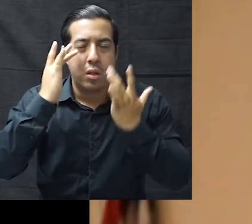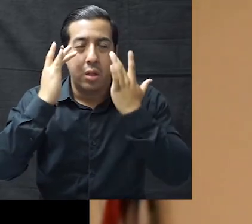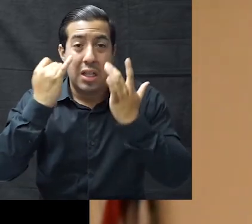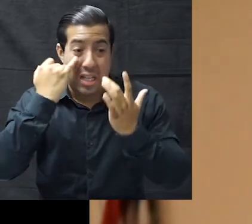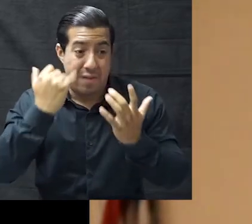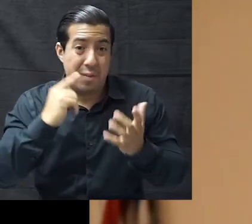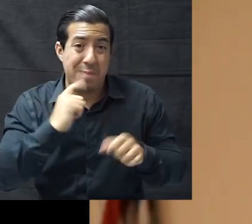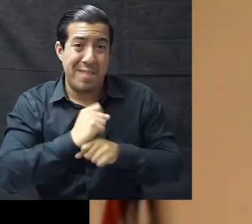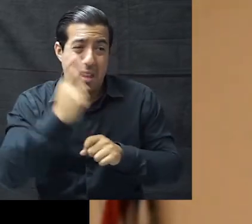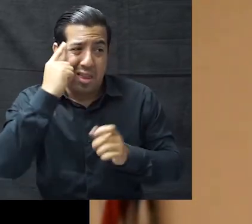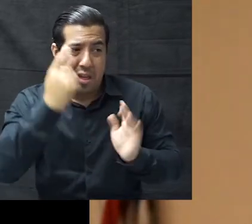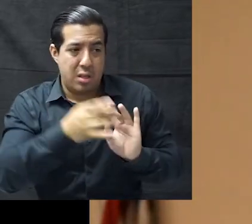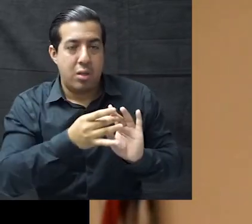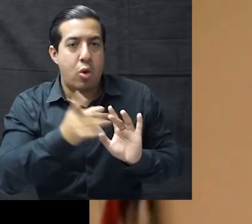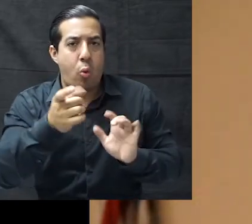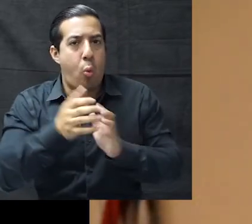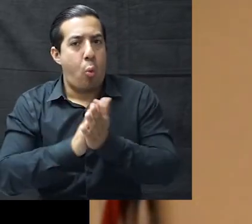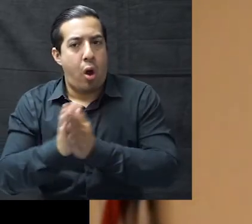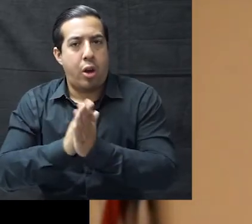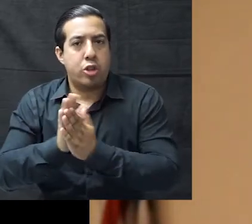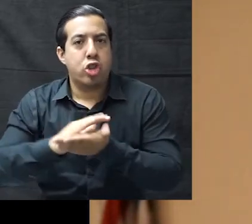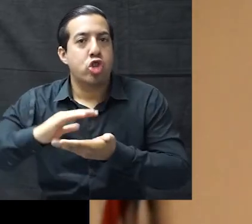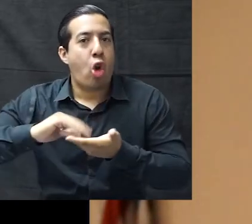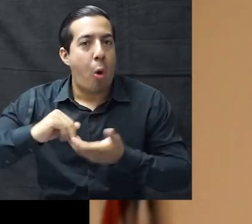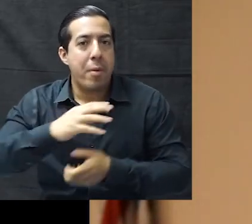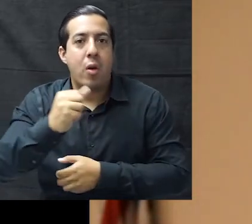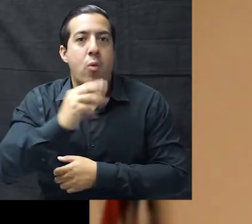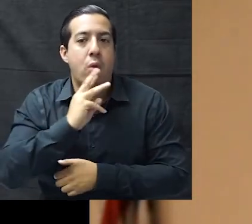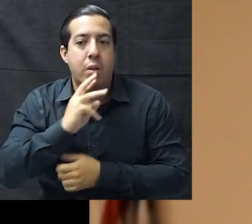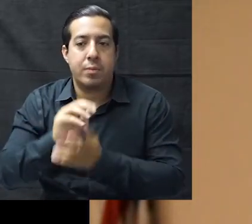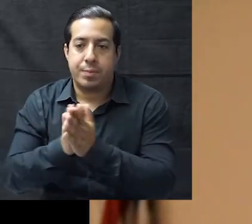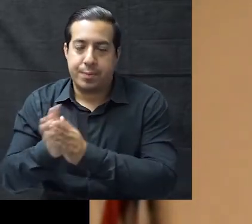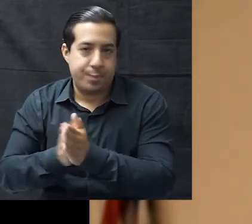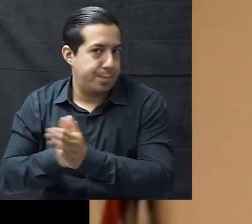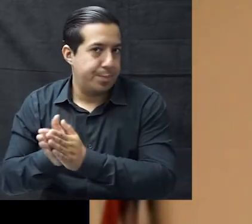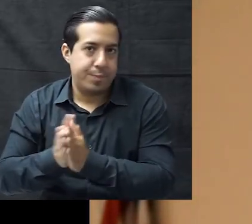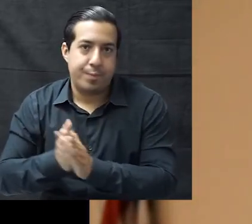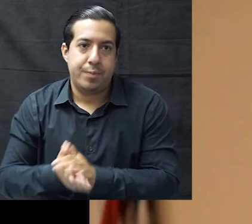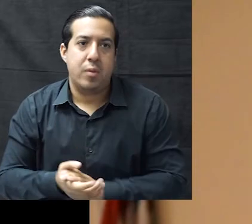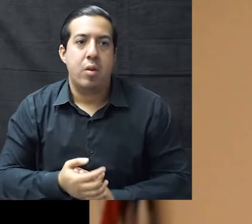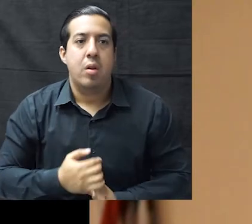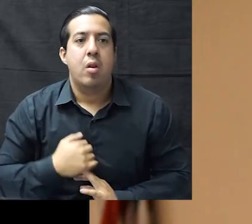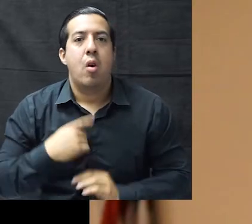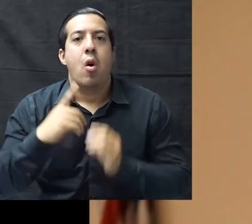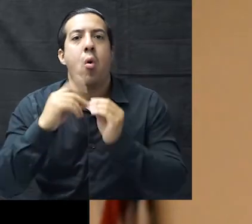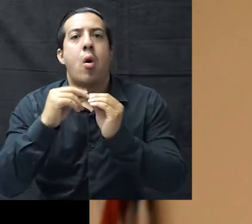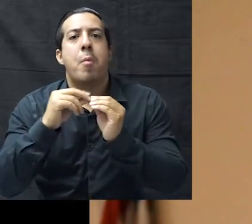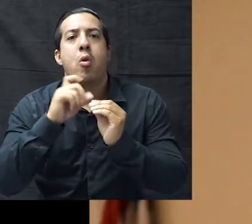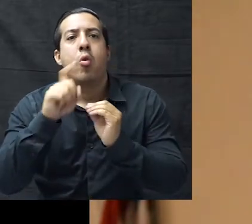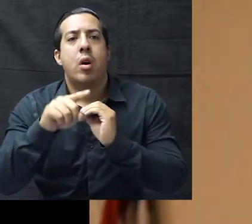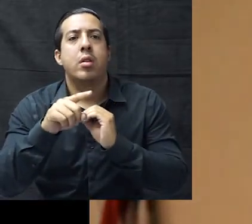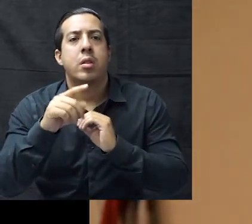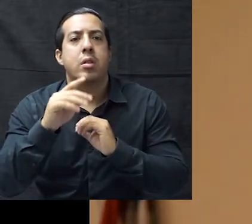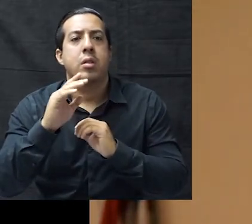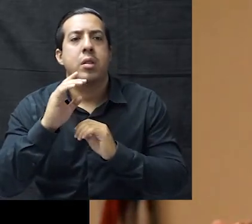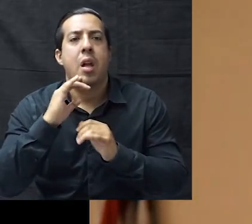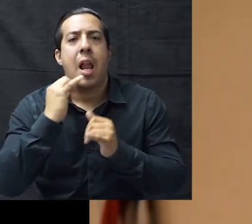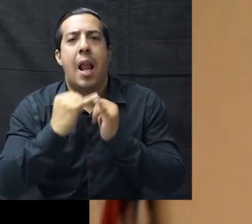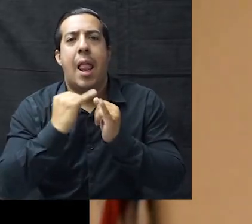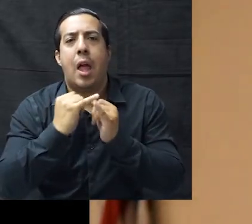an estimate that a 20 microgram dose is lethal in humans. It's never been tested. I'm not volunteering to test that one. Thank you.